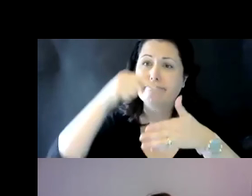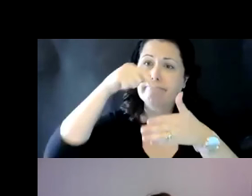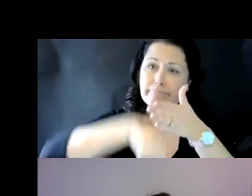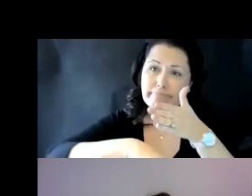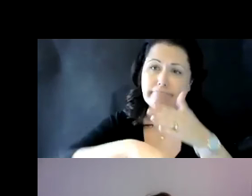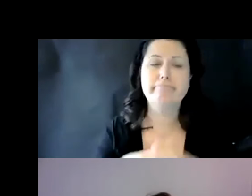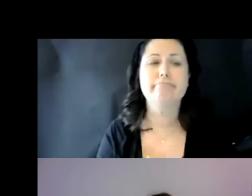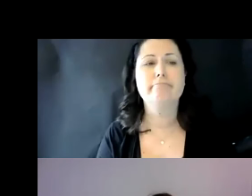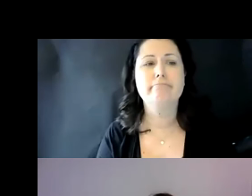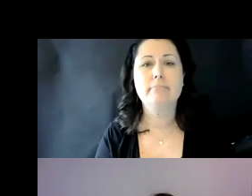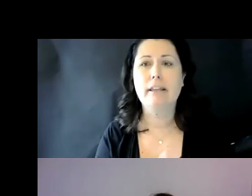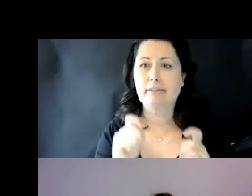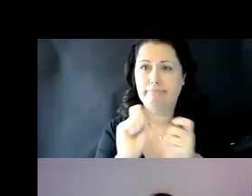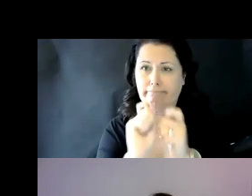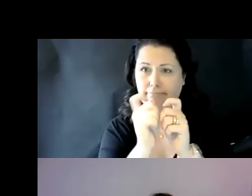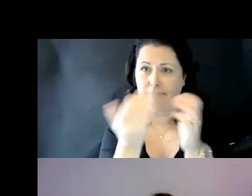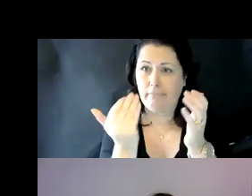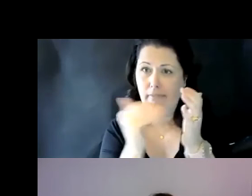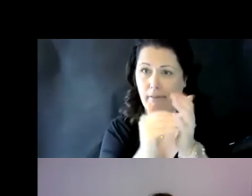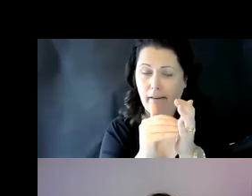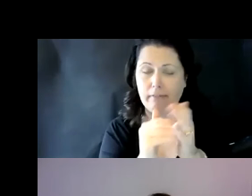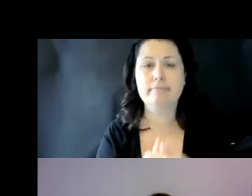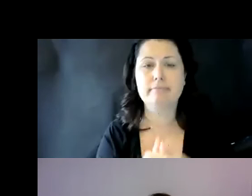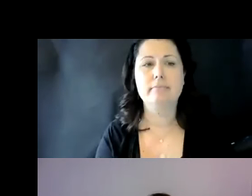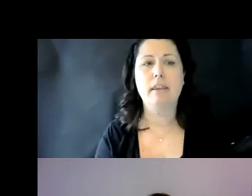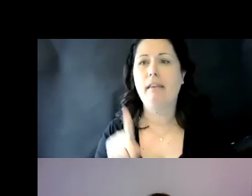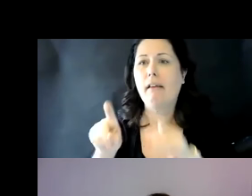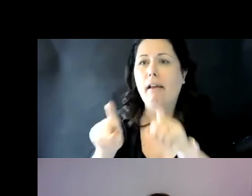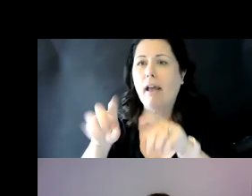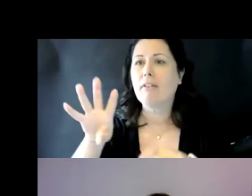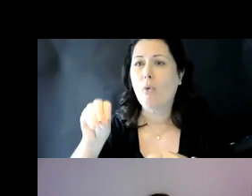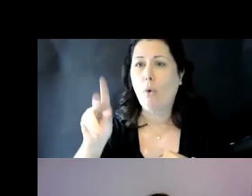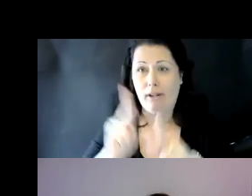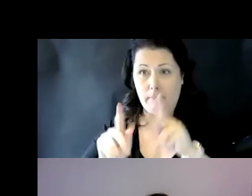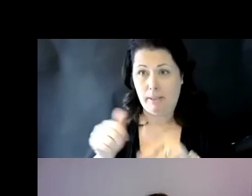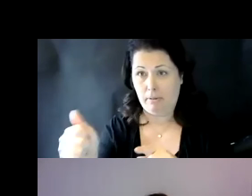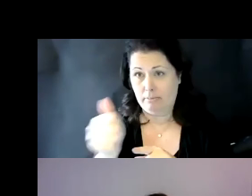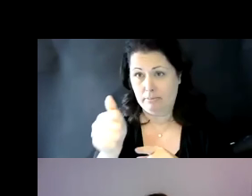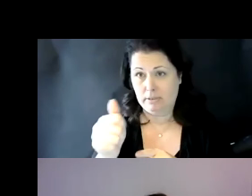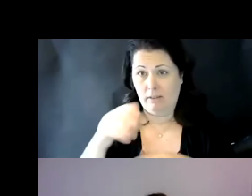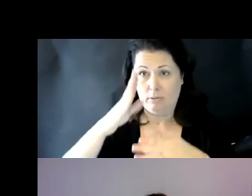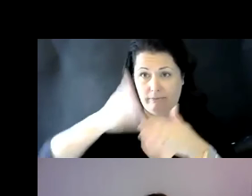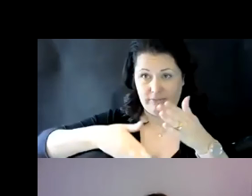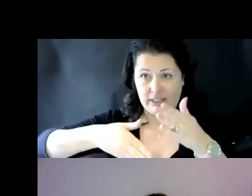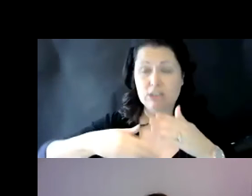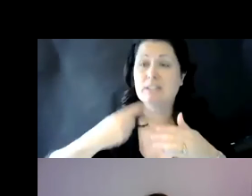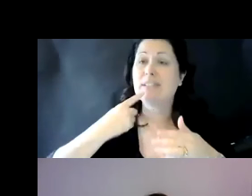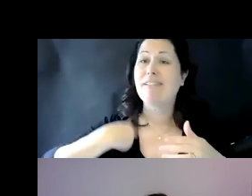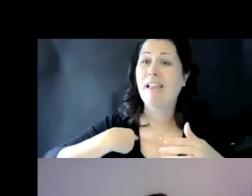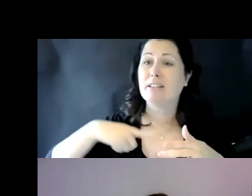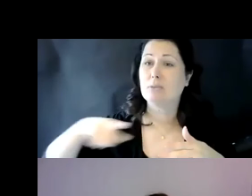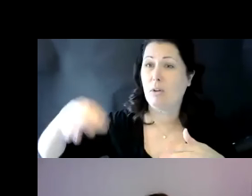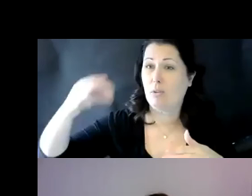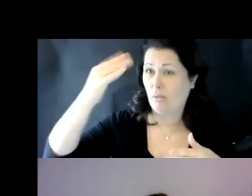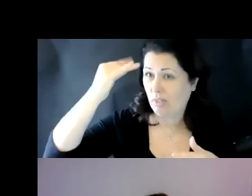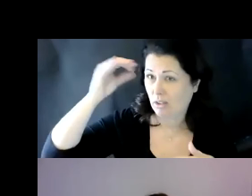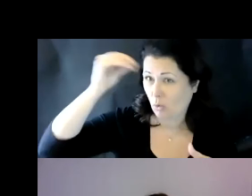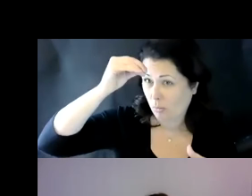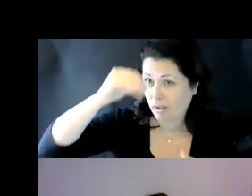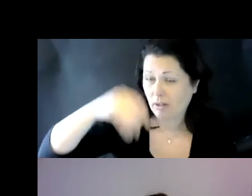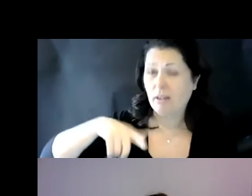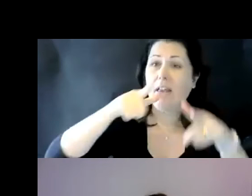We amended it again. We then asked another 40 people to complete it and to tell us what they thought, everything from the language to